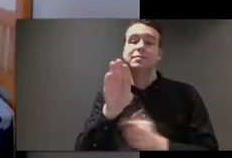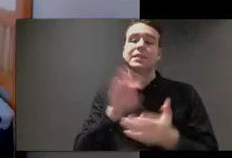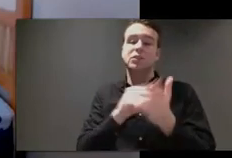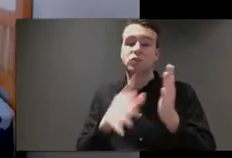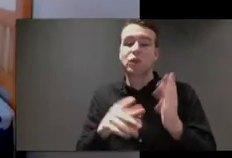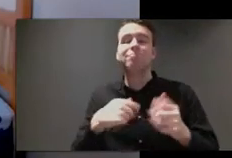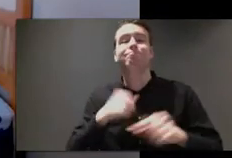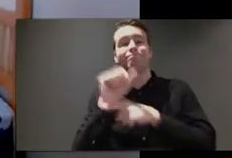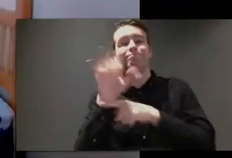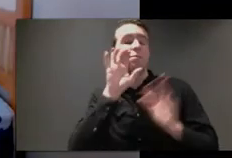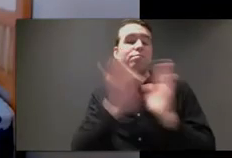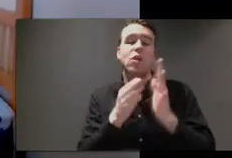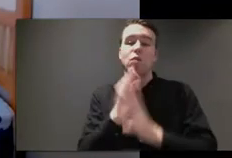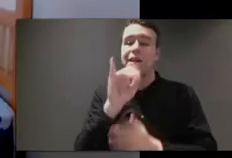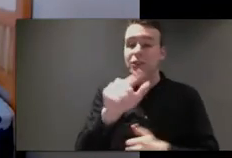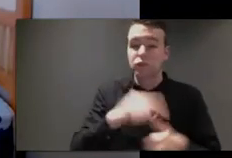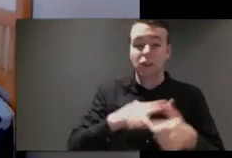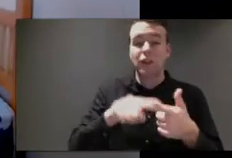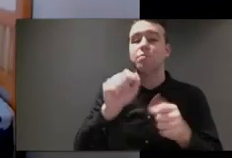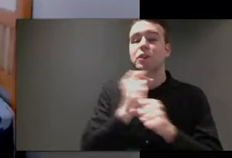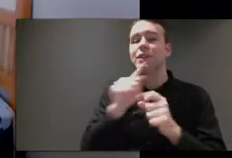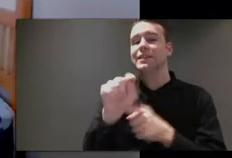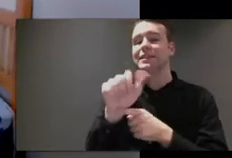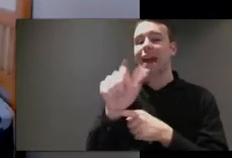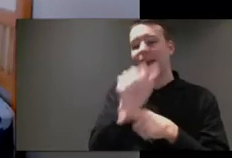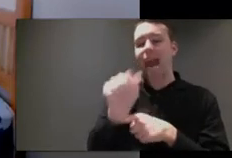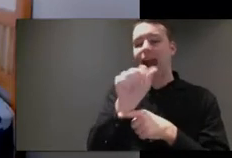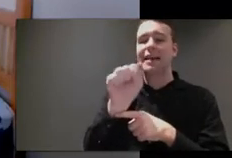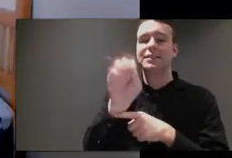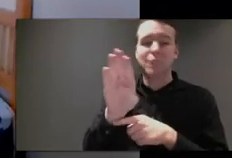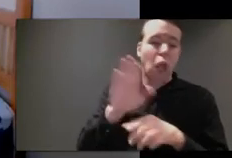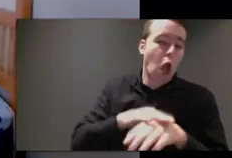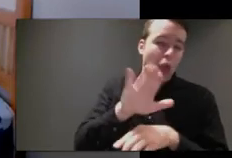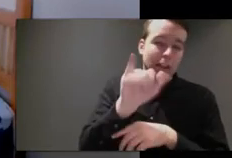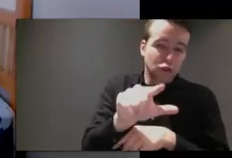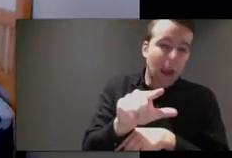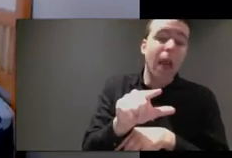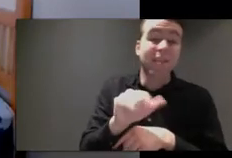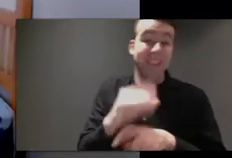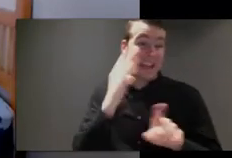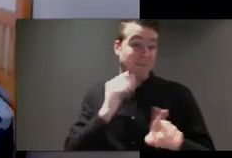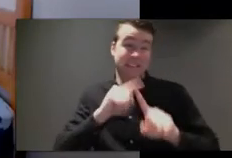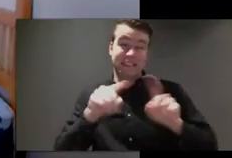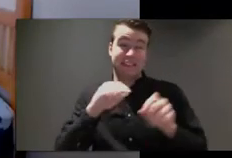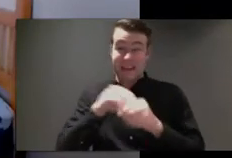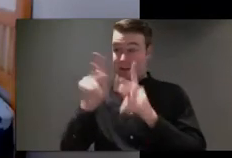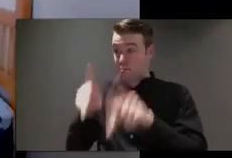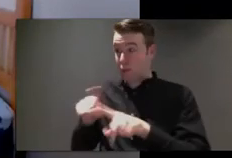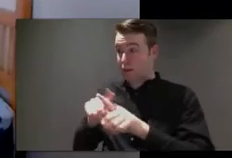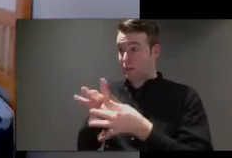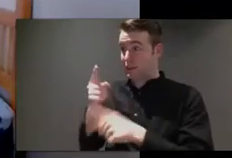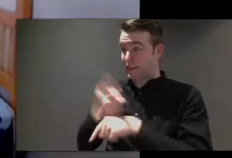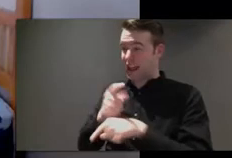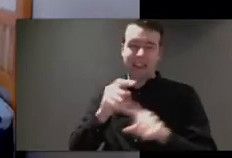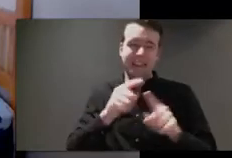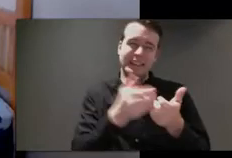their outfits via Instagram, either tagging ASB in their story or below their post. While the experience was definitely different from in-person spirit days, it was a refreshing